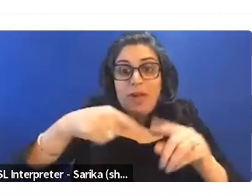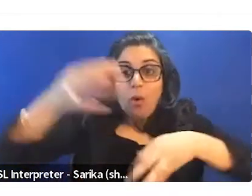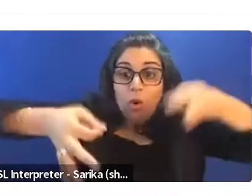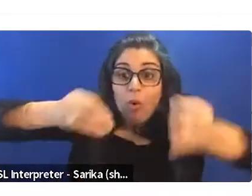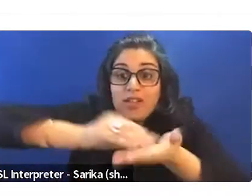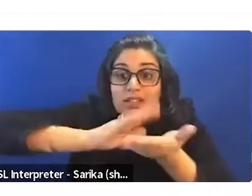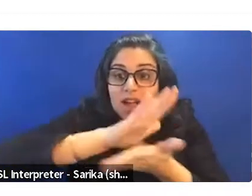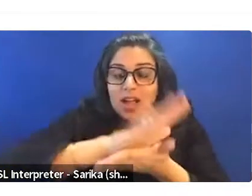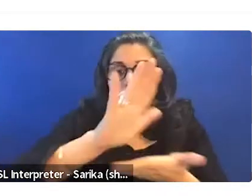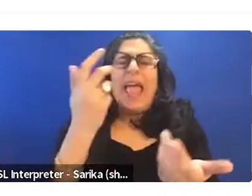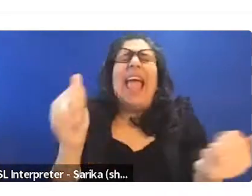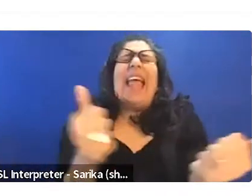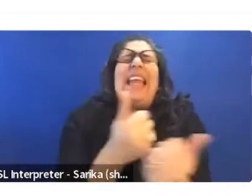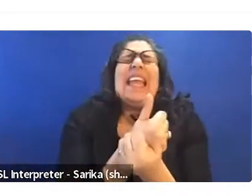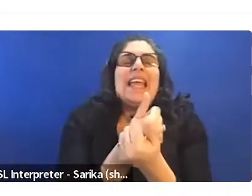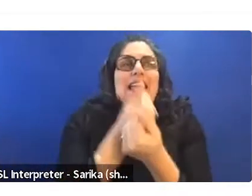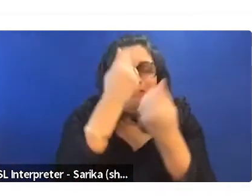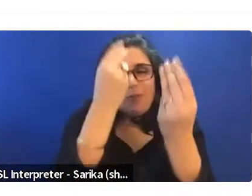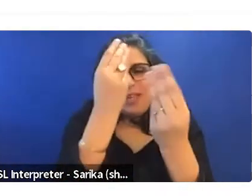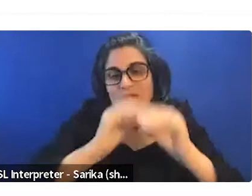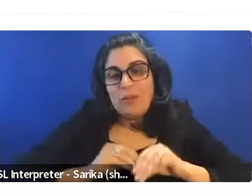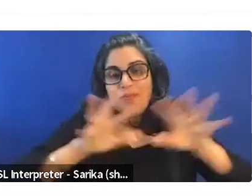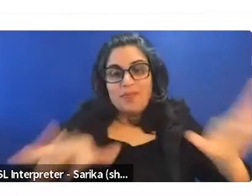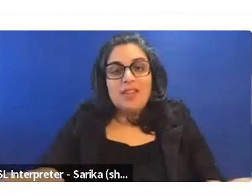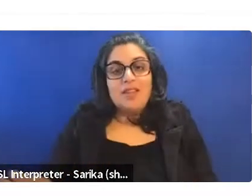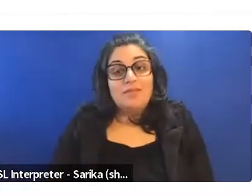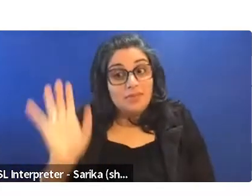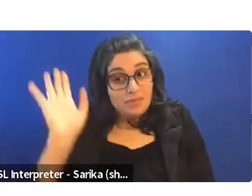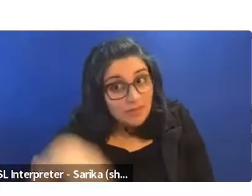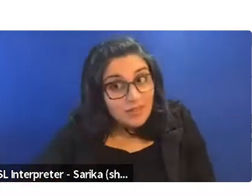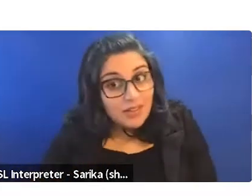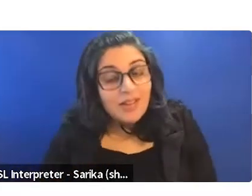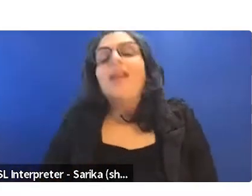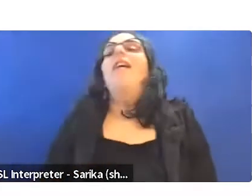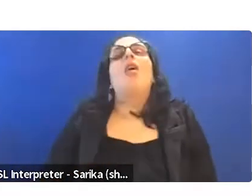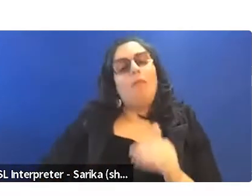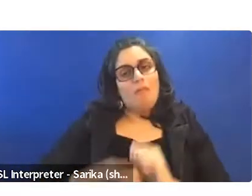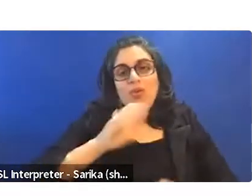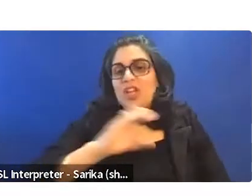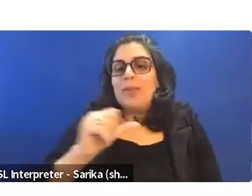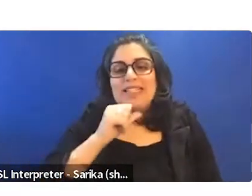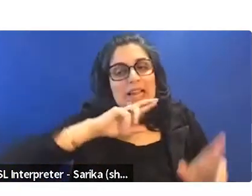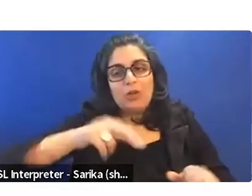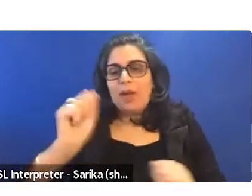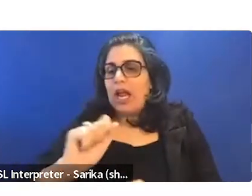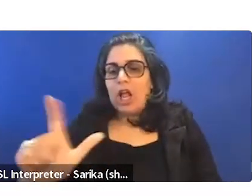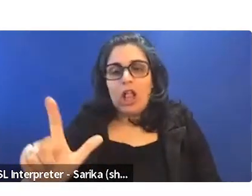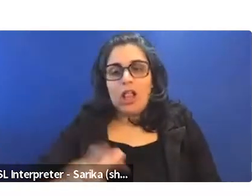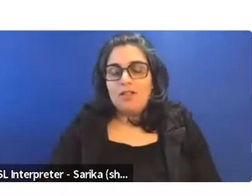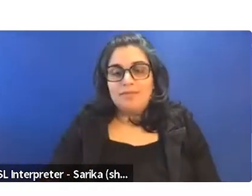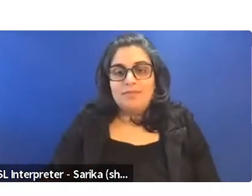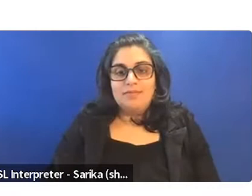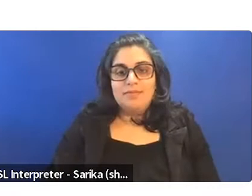that they released, I tried to find. And believe it or not, most companies did not respond at all. Companies who said